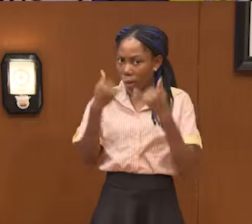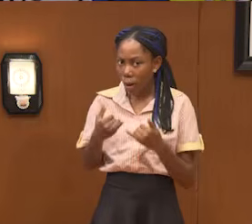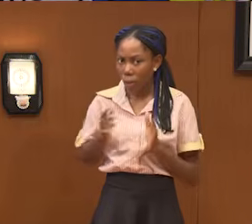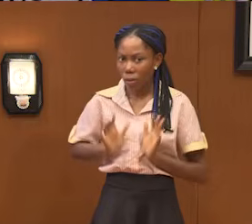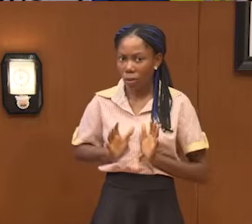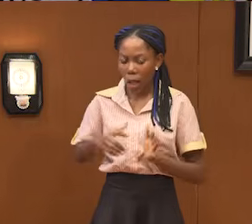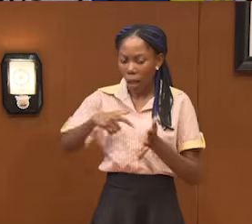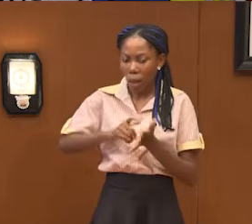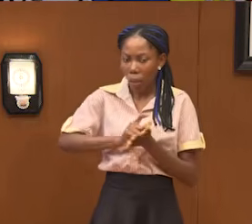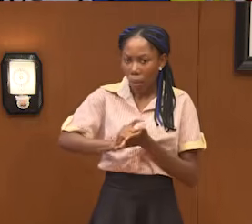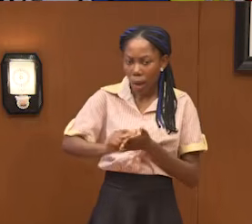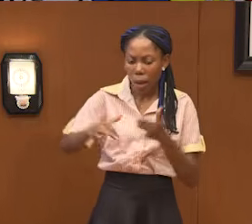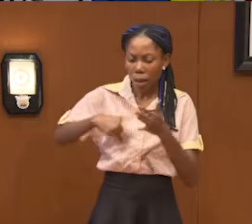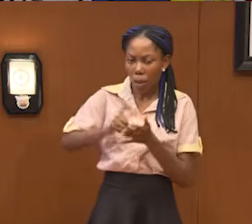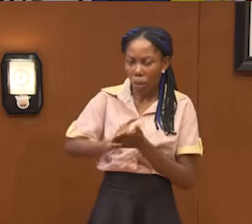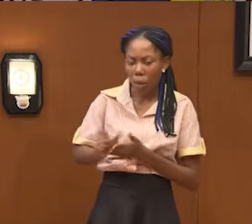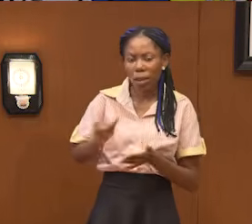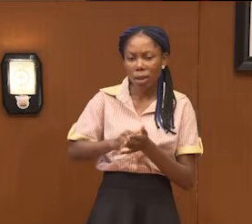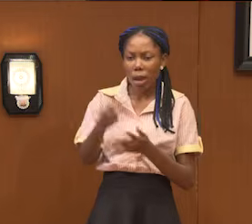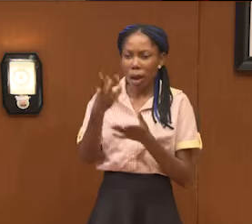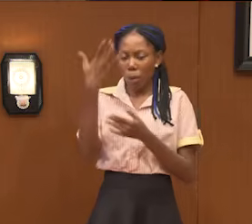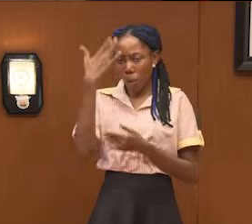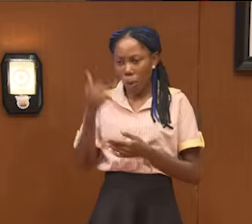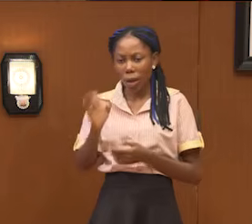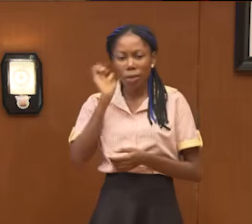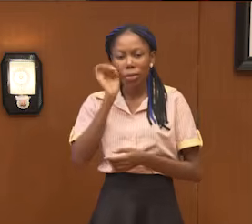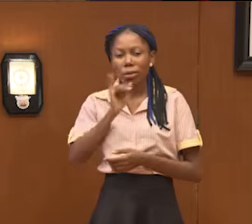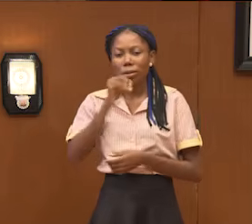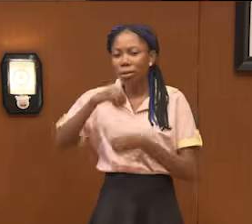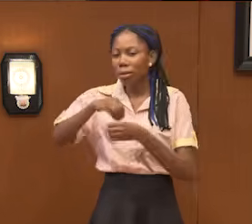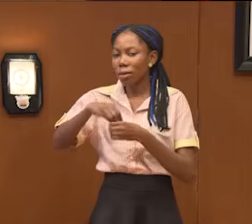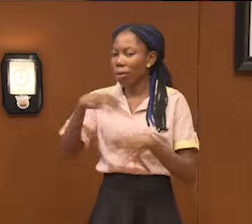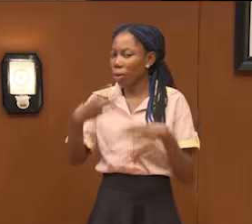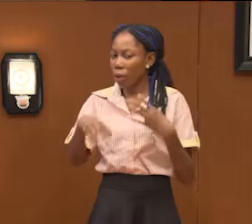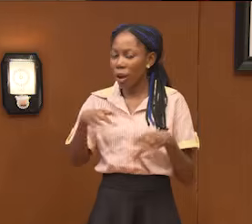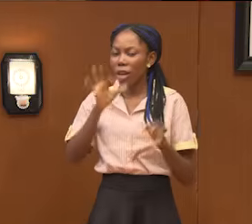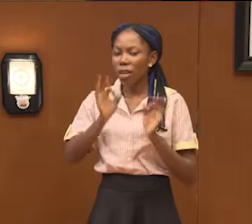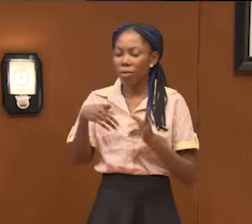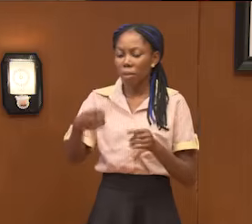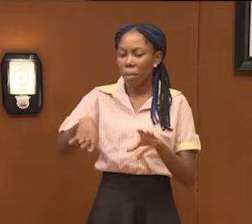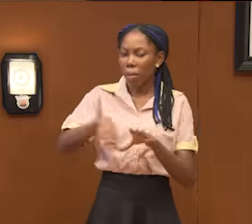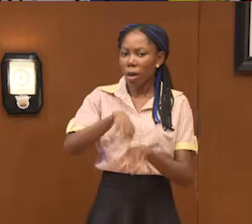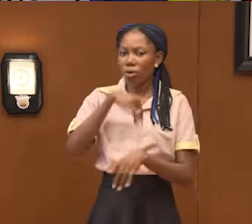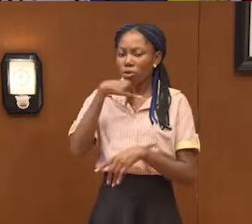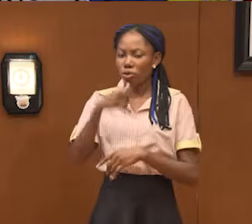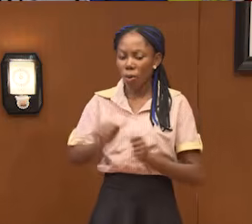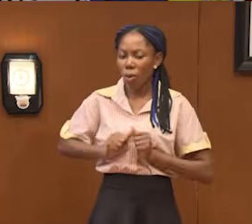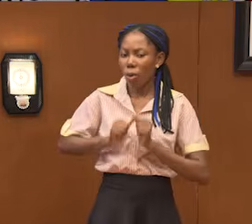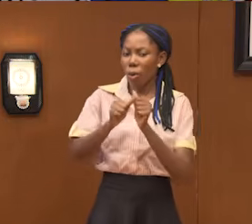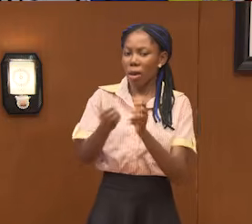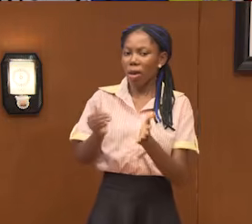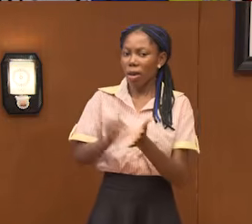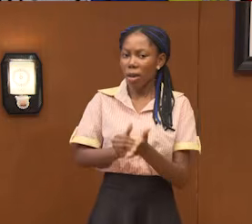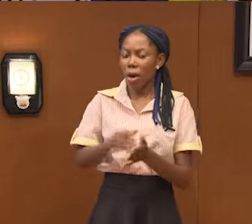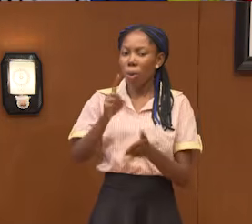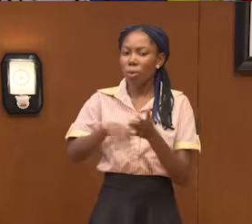Because that's part of why she's in court. Because if the marriage is no longer holding, what